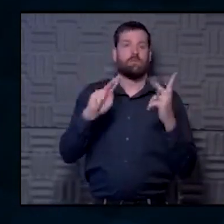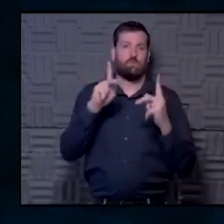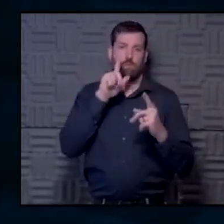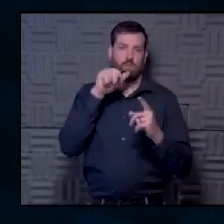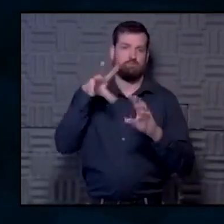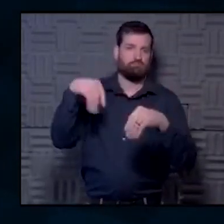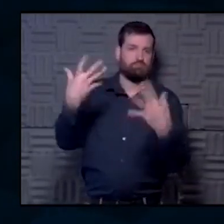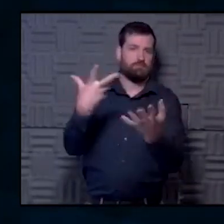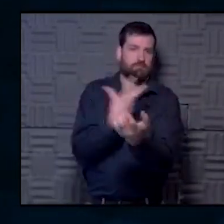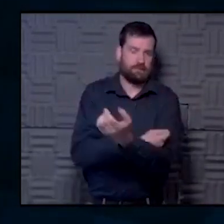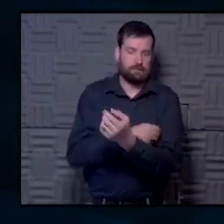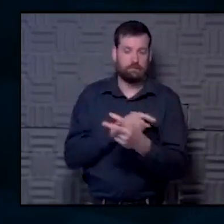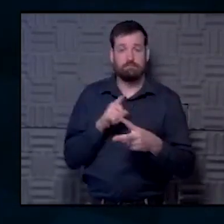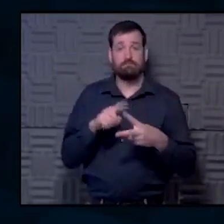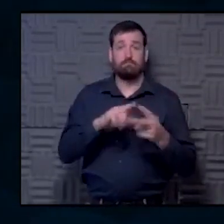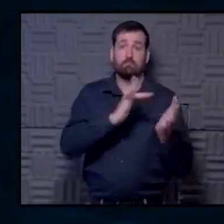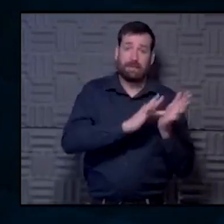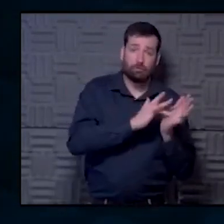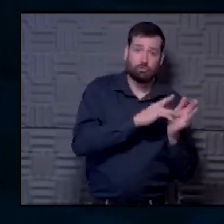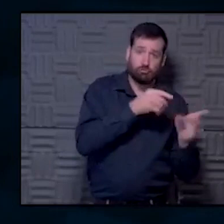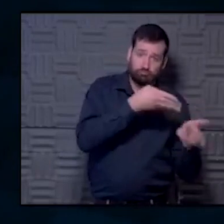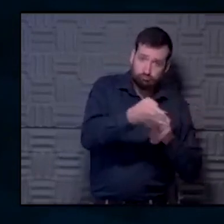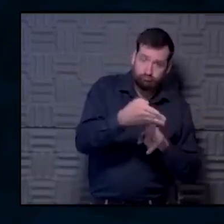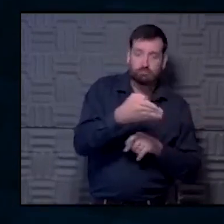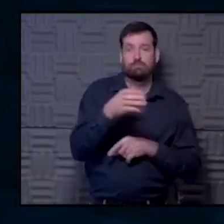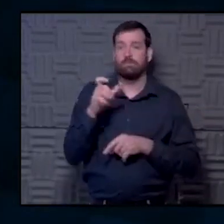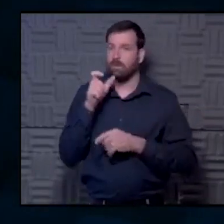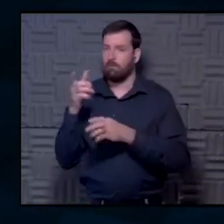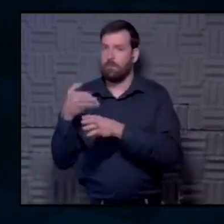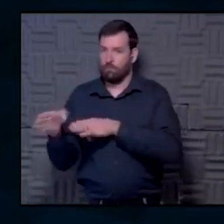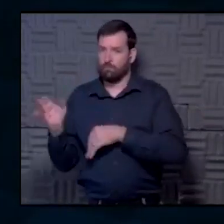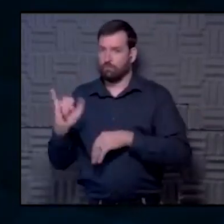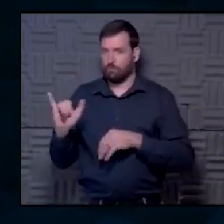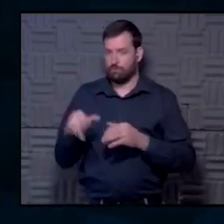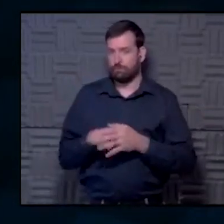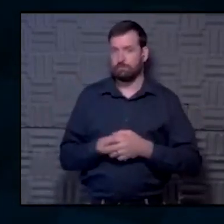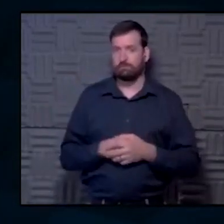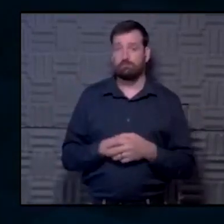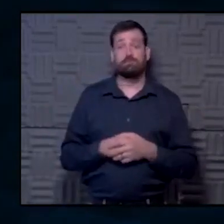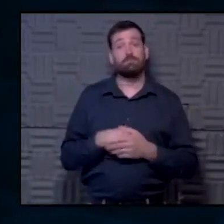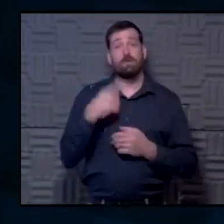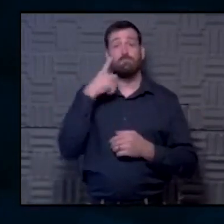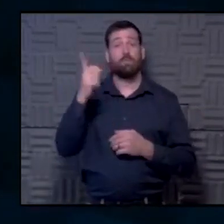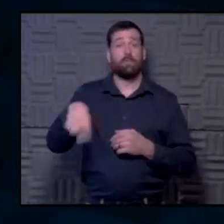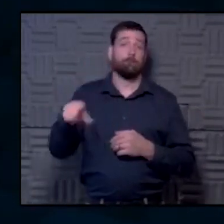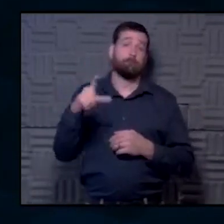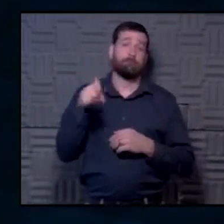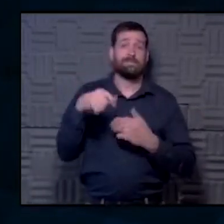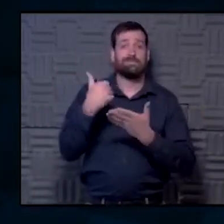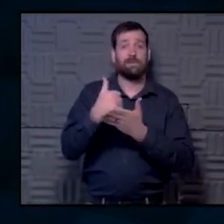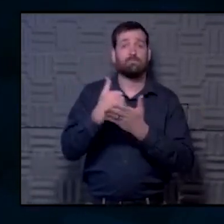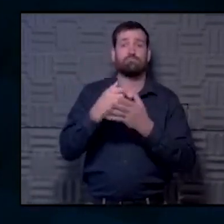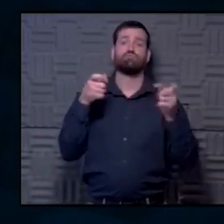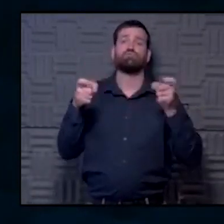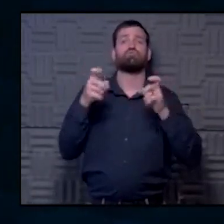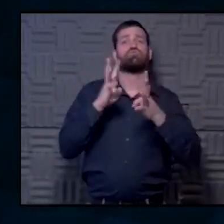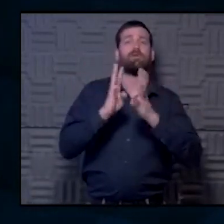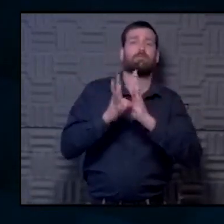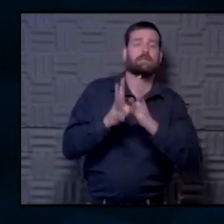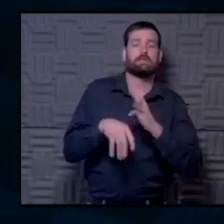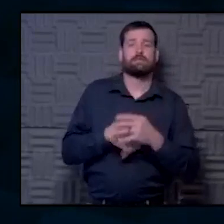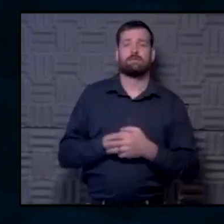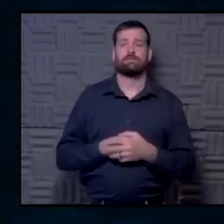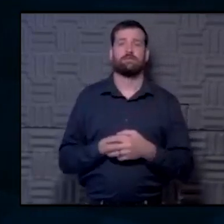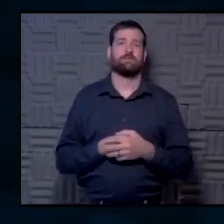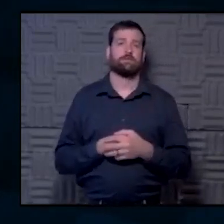both medical and non-medical. You need non-medical people, of course, in these vaccination events to help control traffic